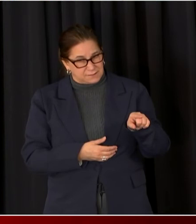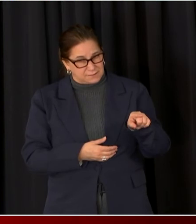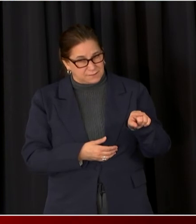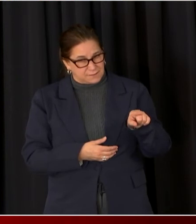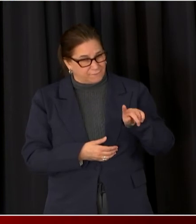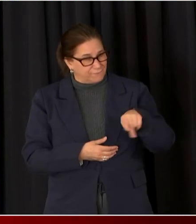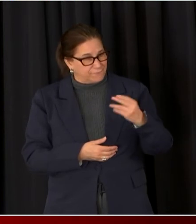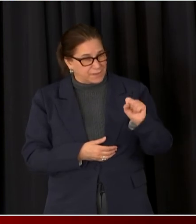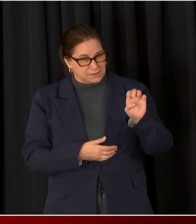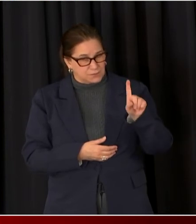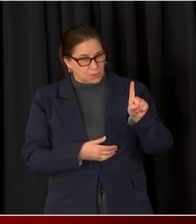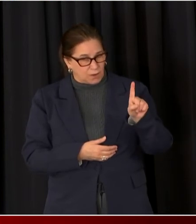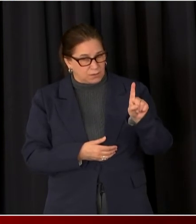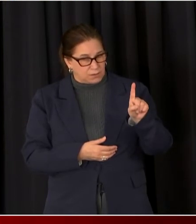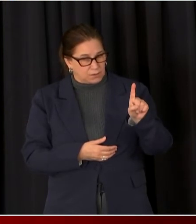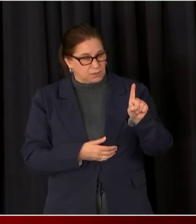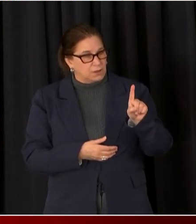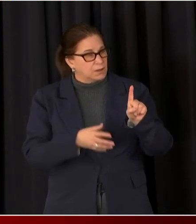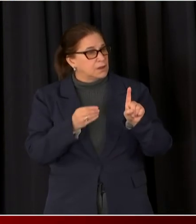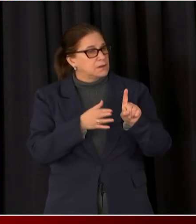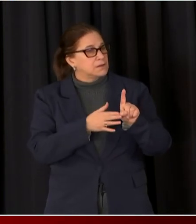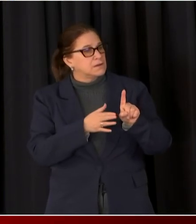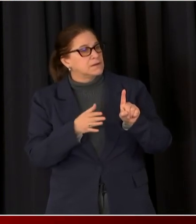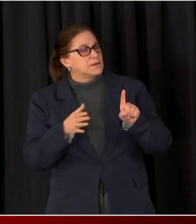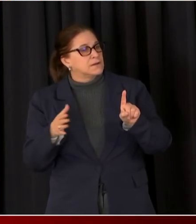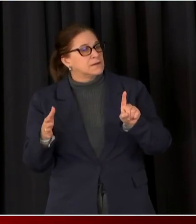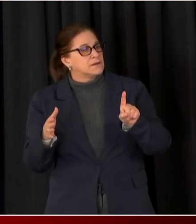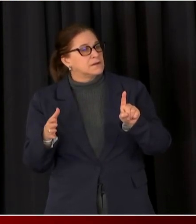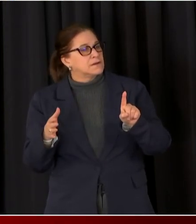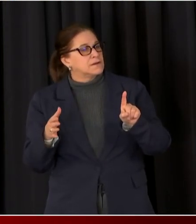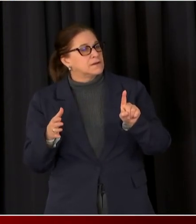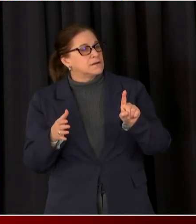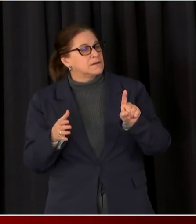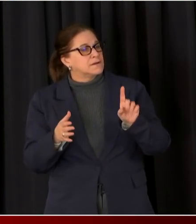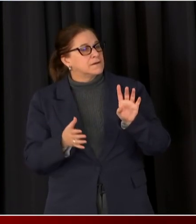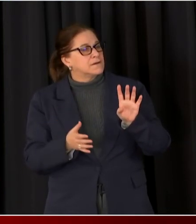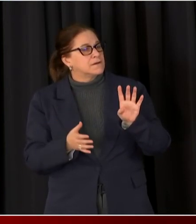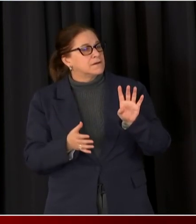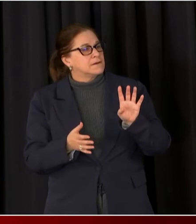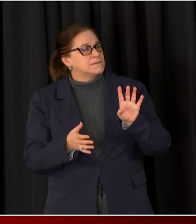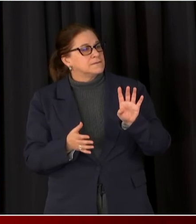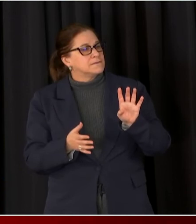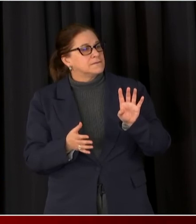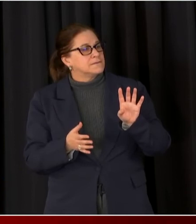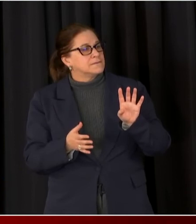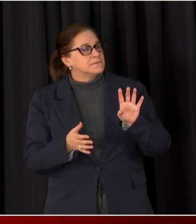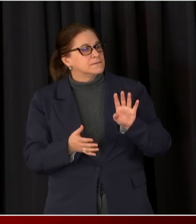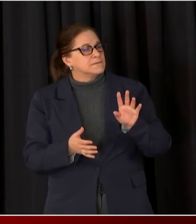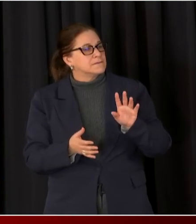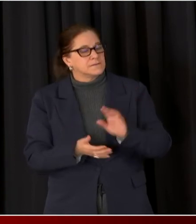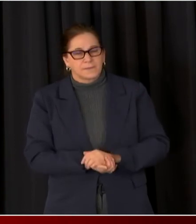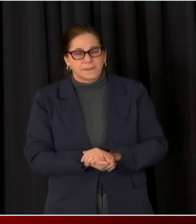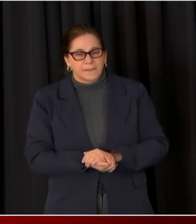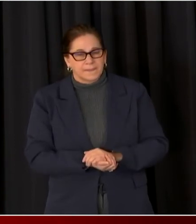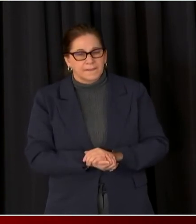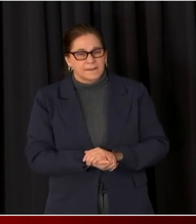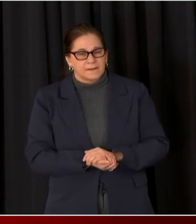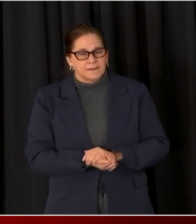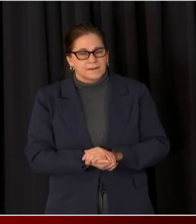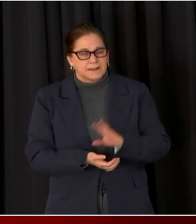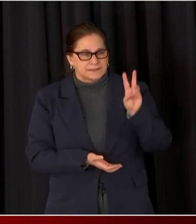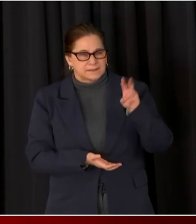shipment? So we have over 85,000 individuals who meet the criteria for phase 1A.